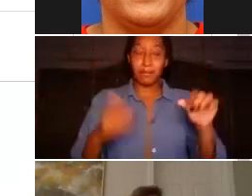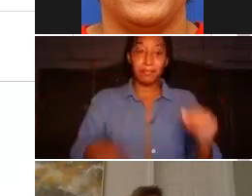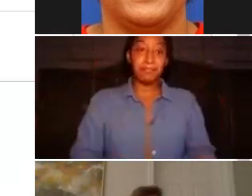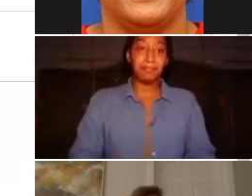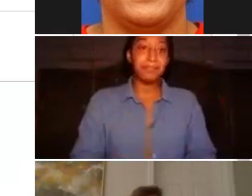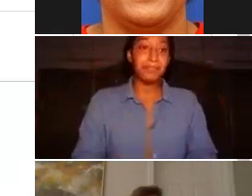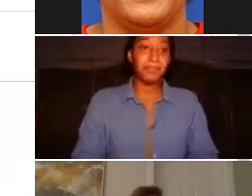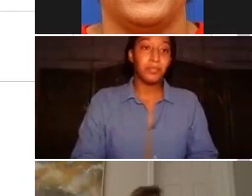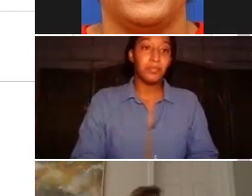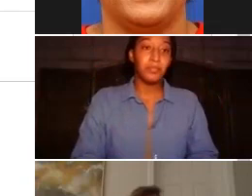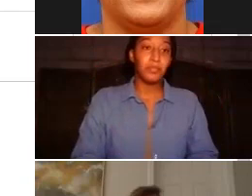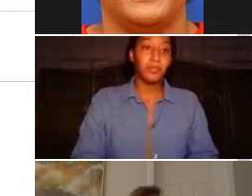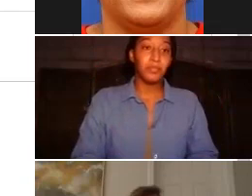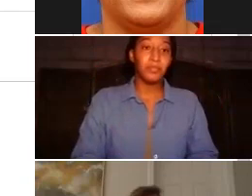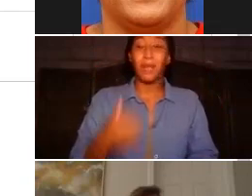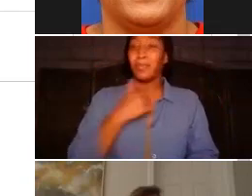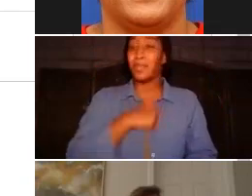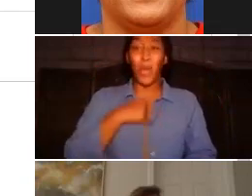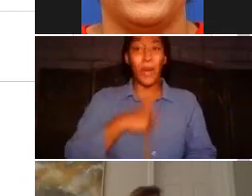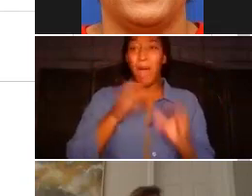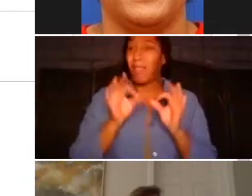Again, I do apologize. This is a